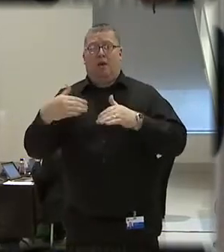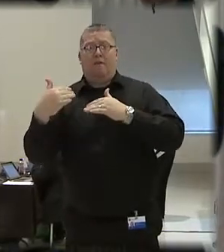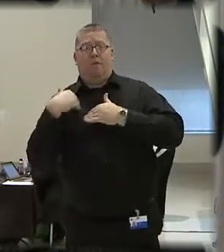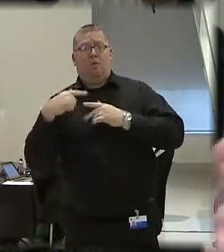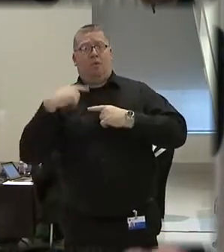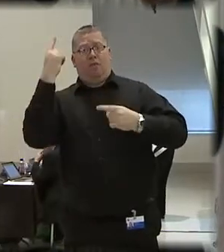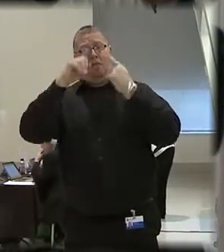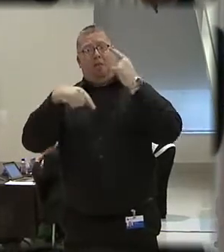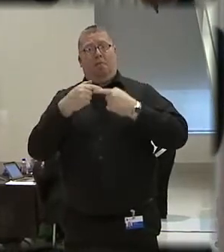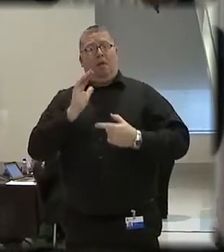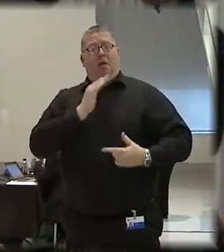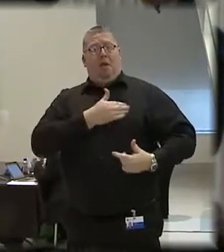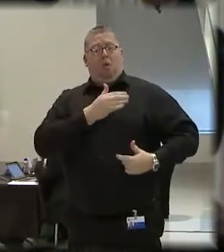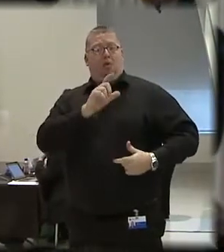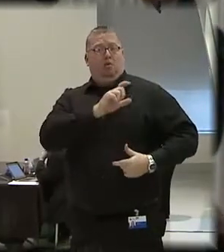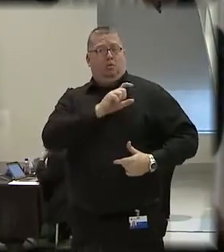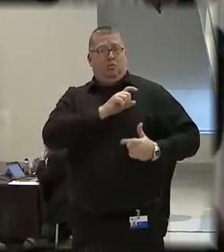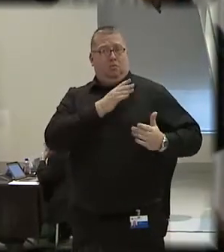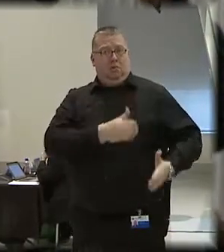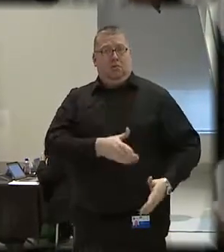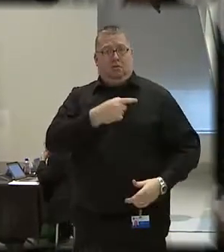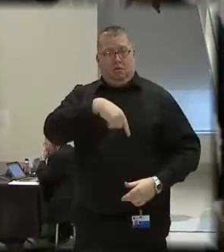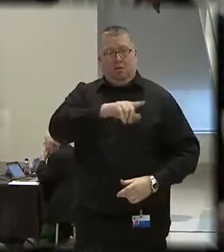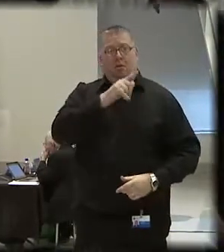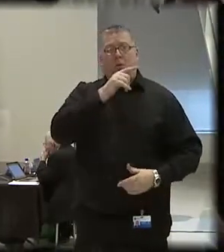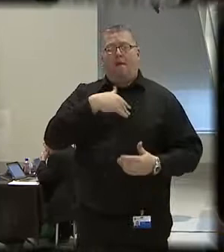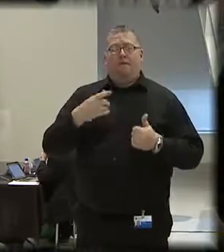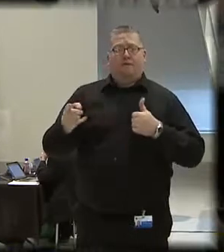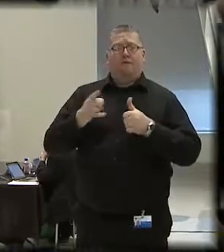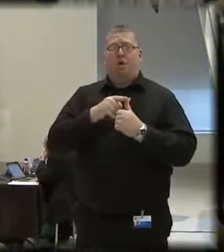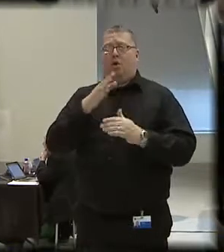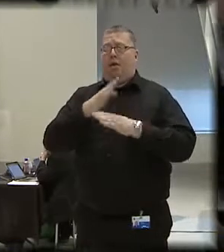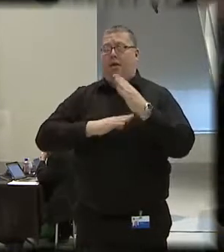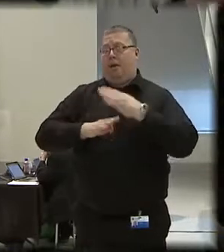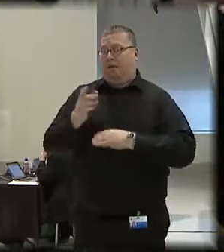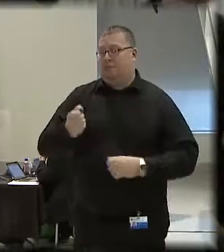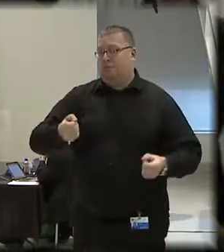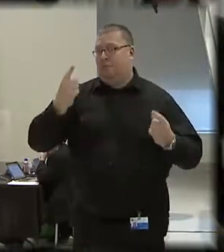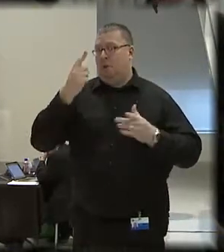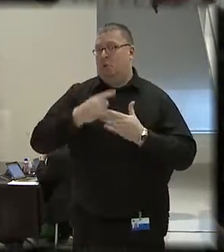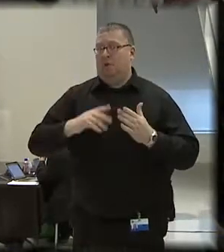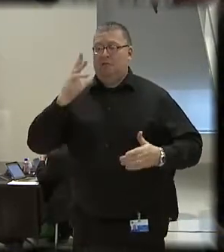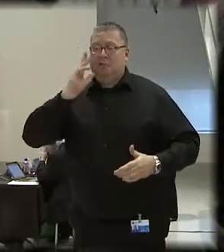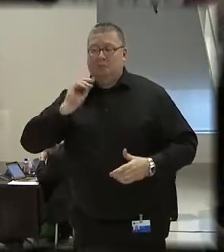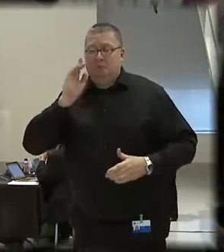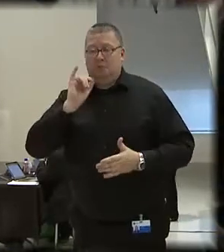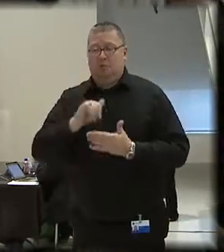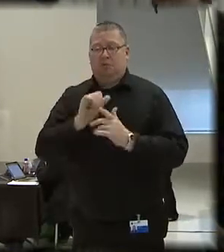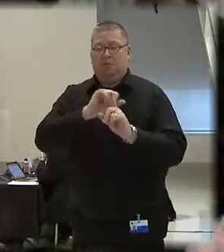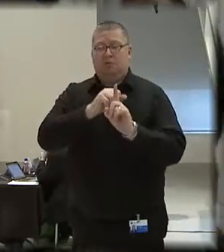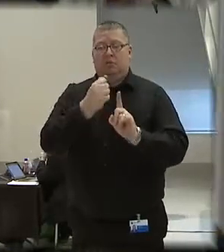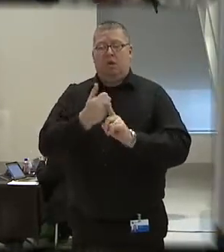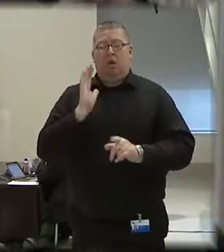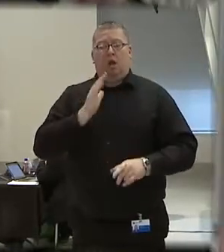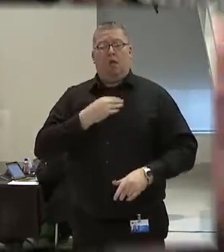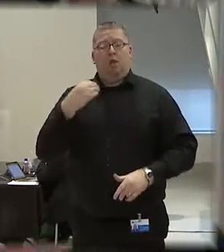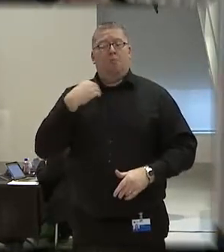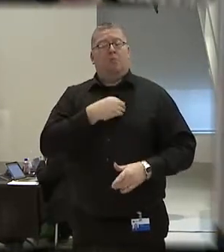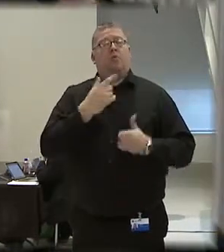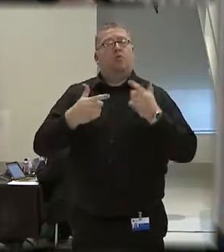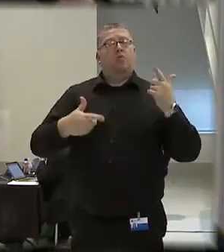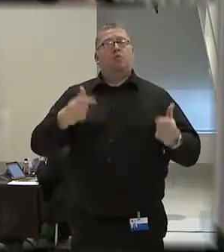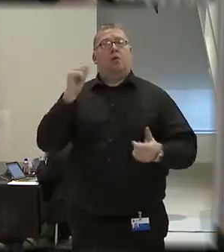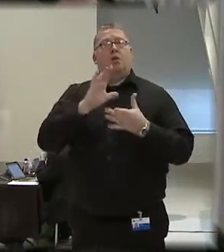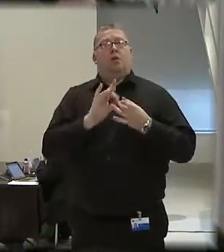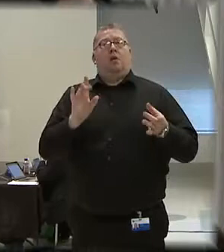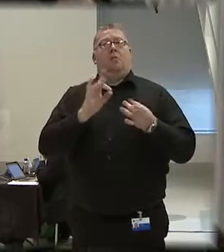rank and file police officers, who have firsthand knowledge of these issues that are being considered. Moreover, our members have the greatest stake in the